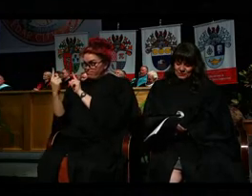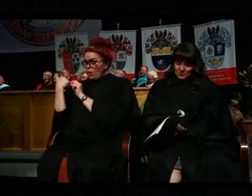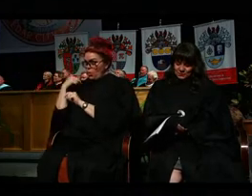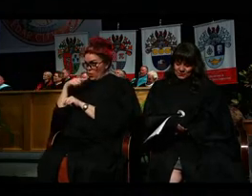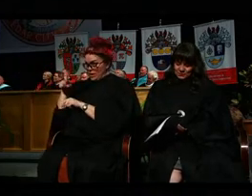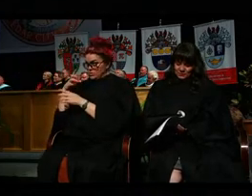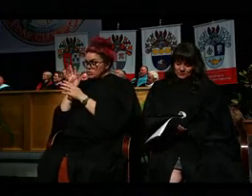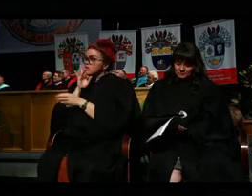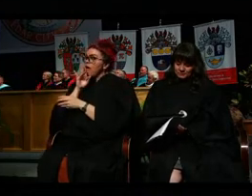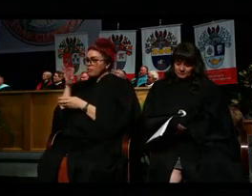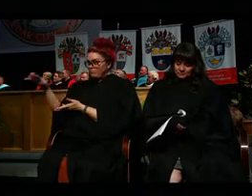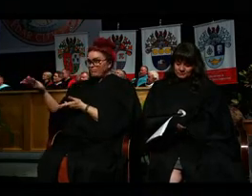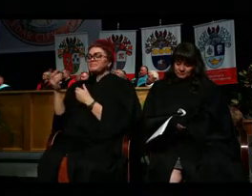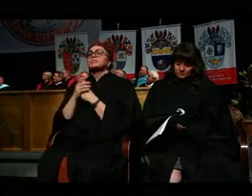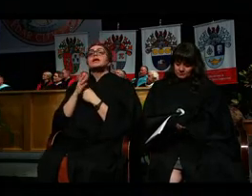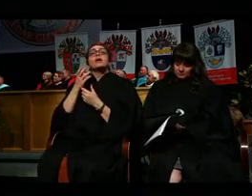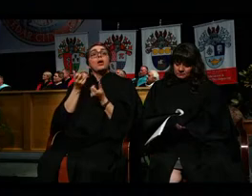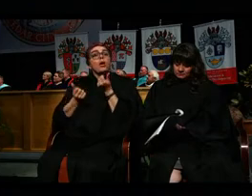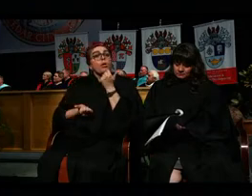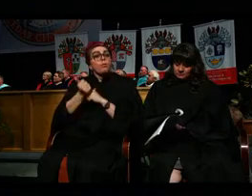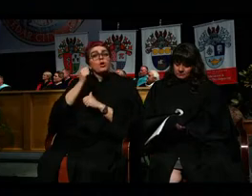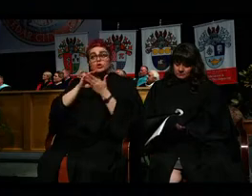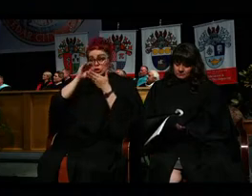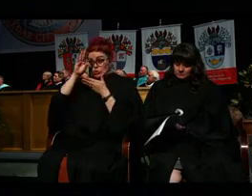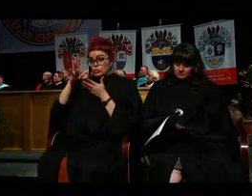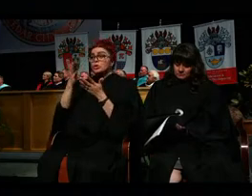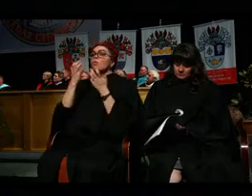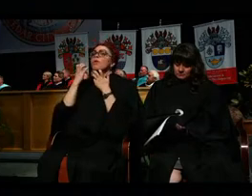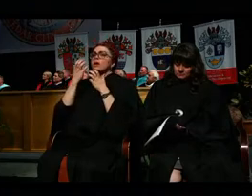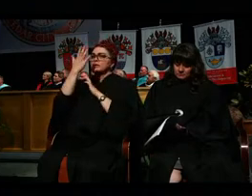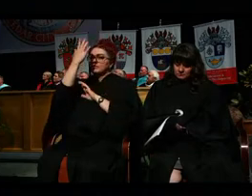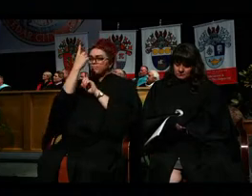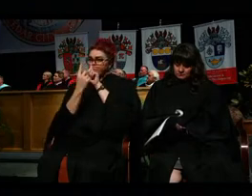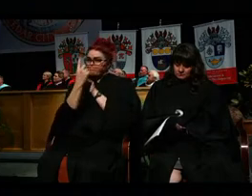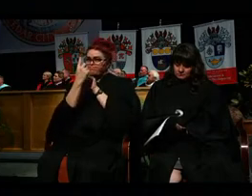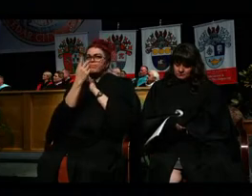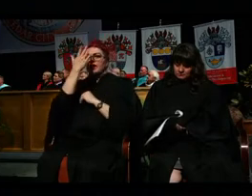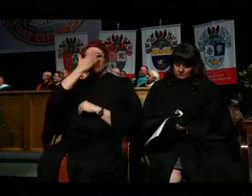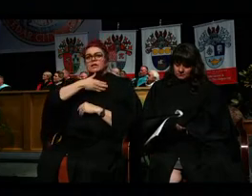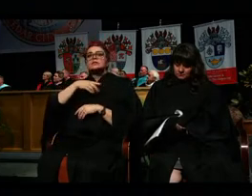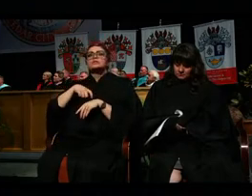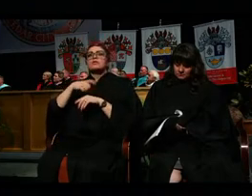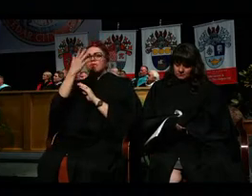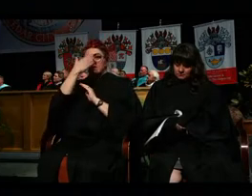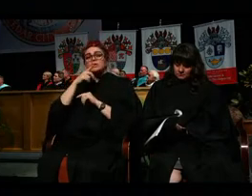While the majority of our students want a traditional face-to-face college experience, we must meet the